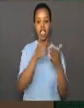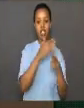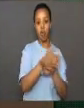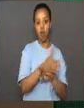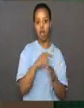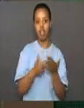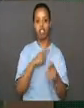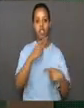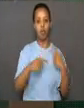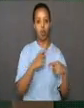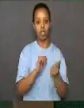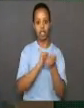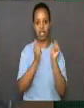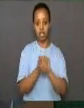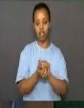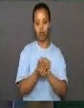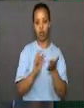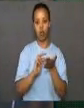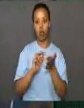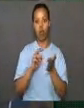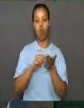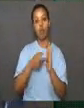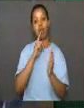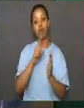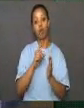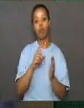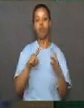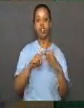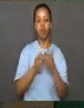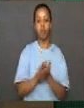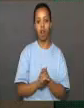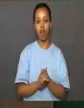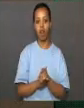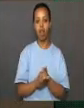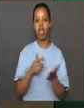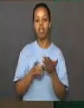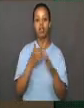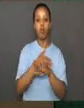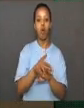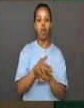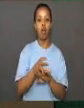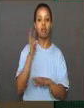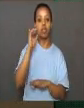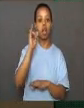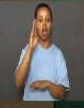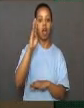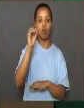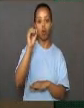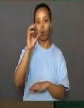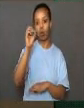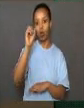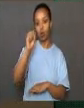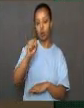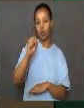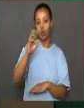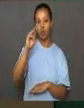the process of translation can begin. The ribosome reads the